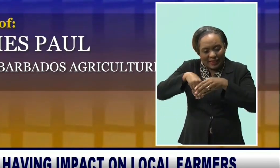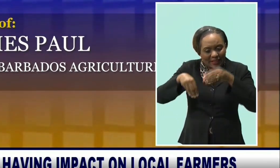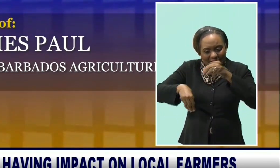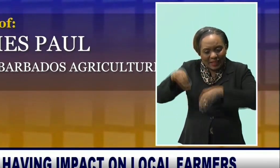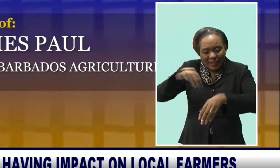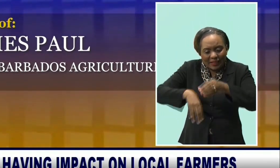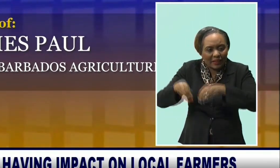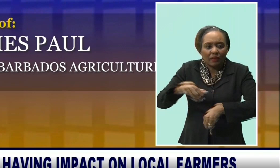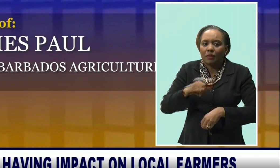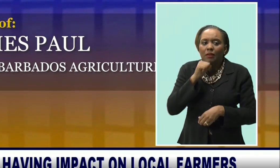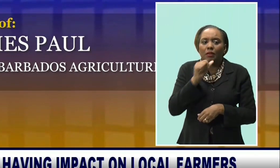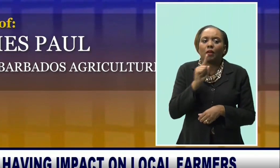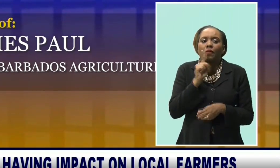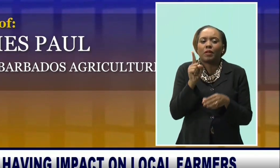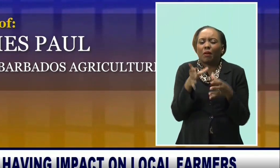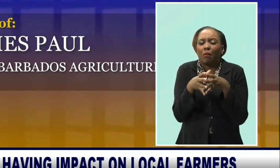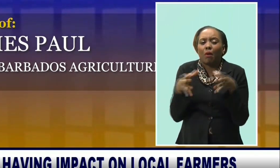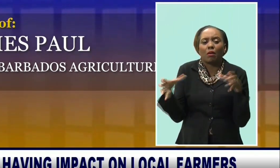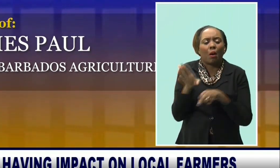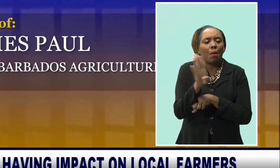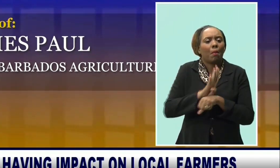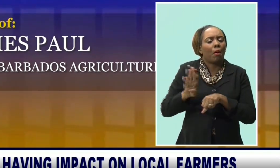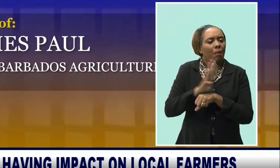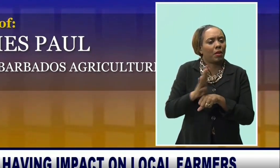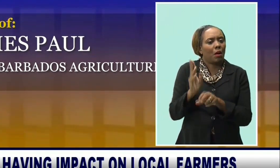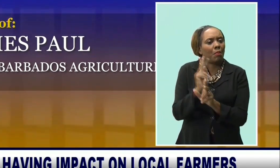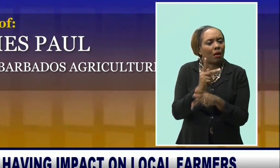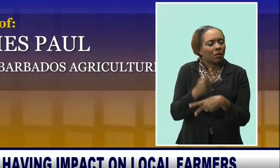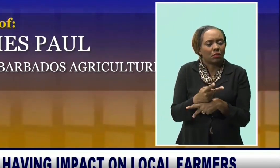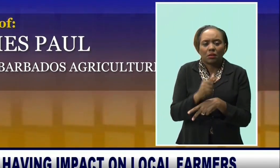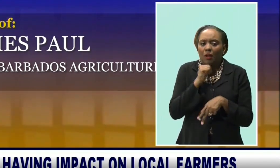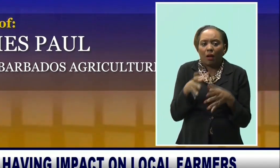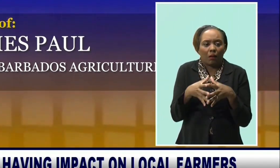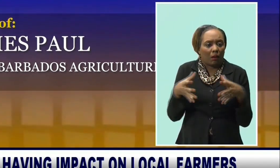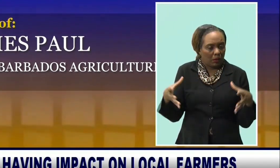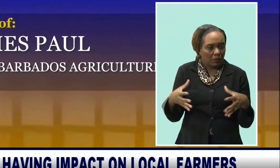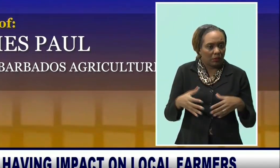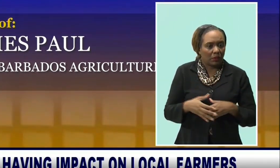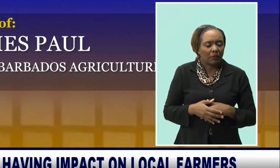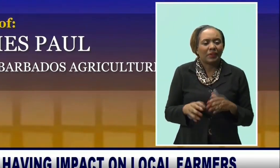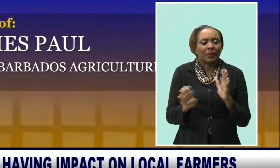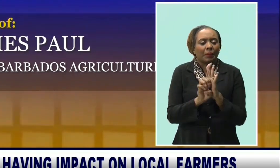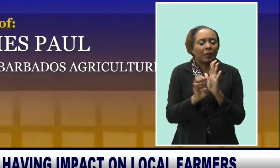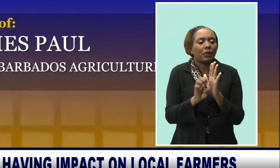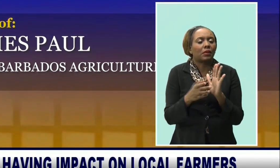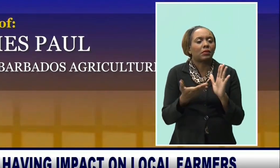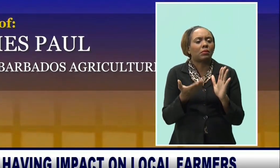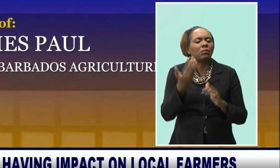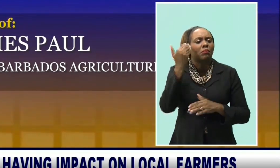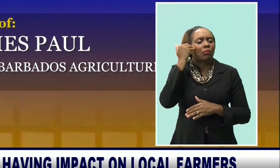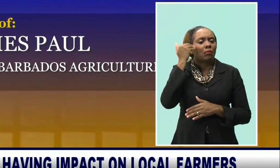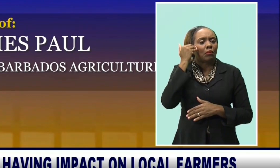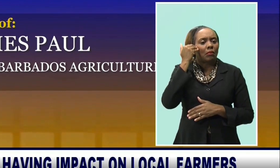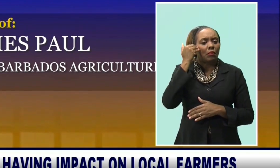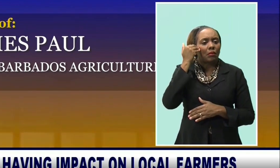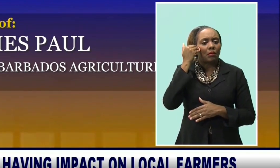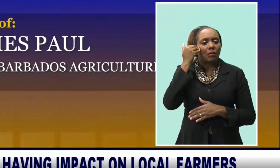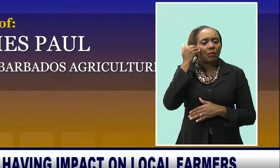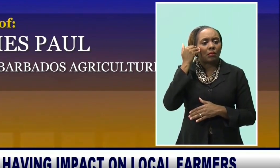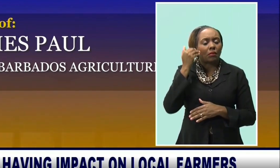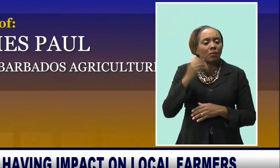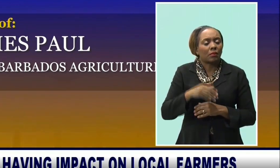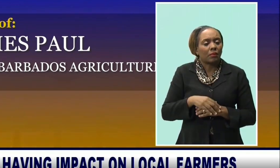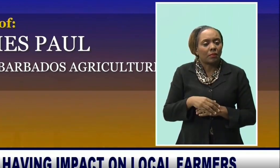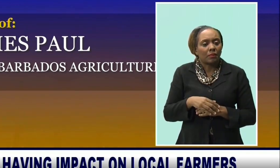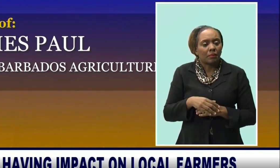not include a significant number of local items. In some cases, for instance, I pleased to know at least that